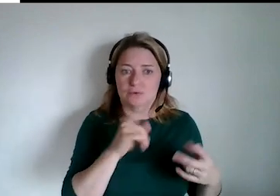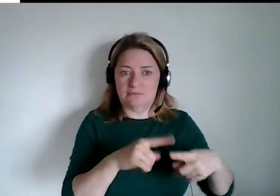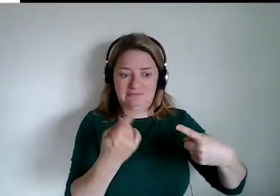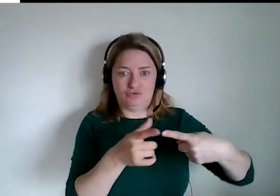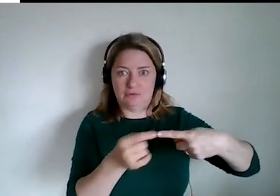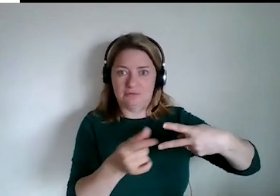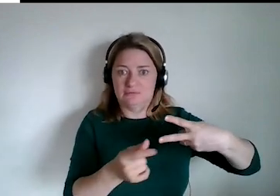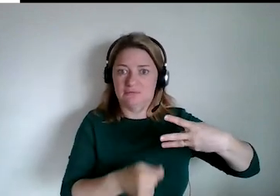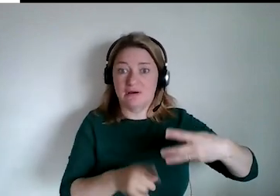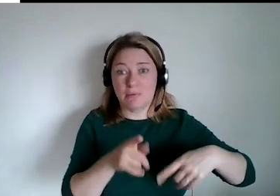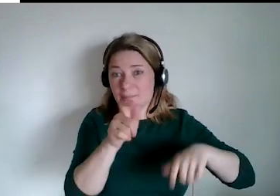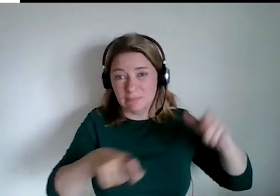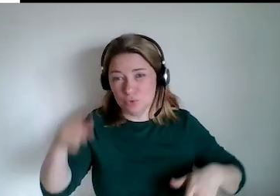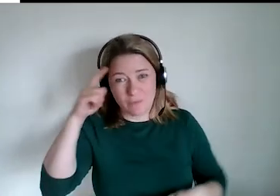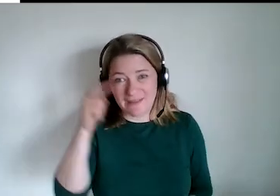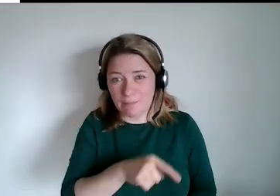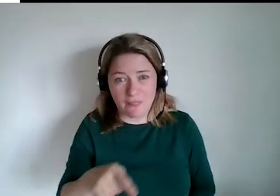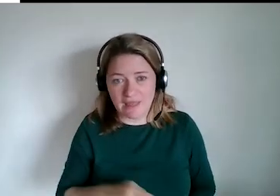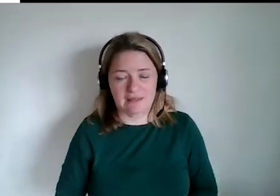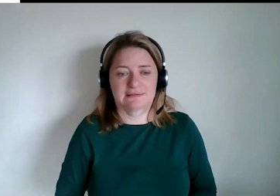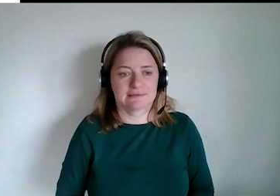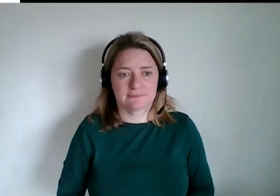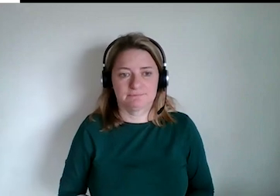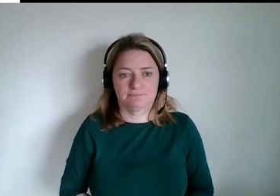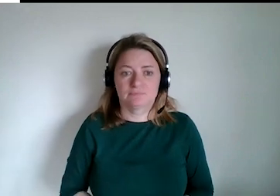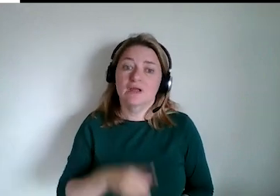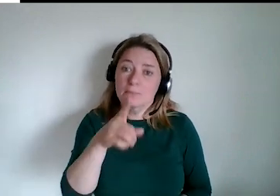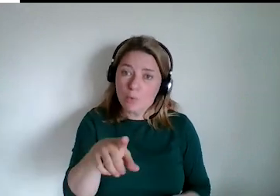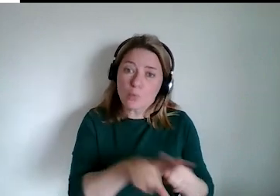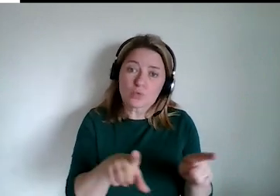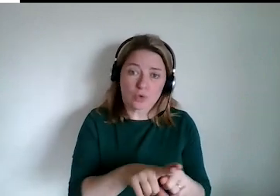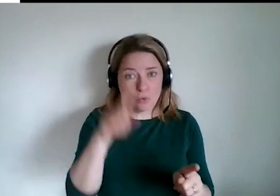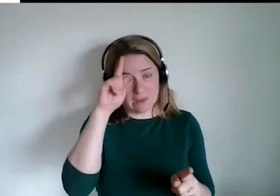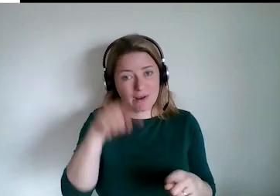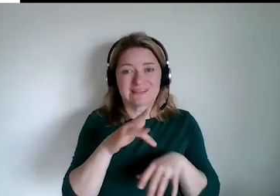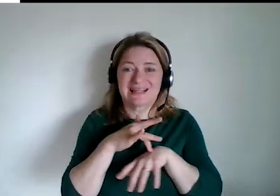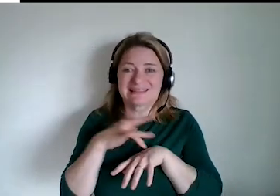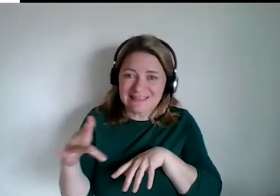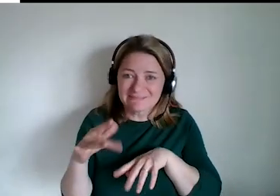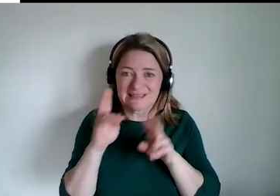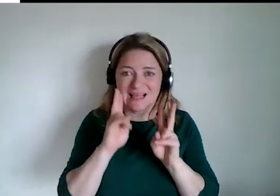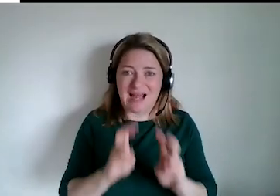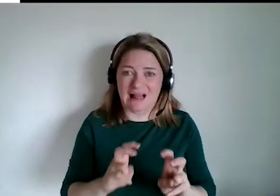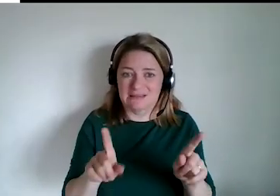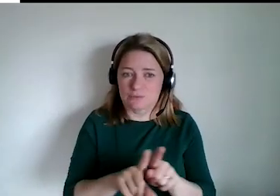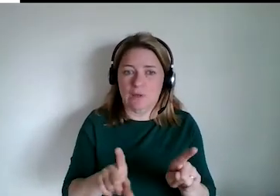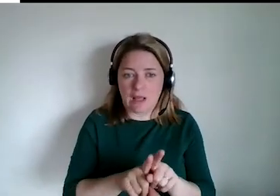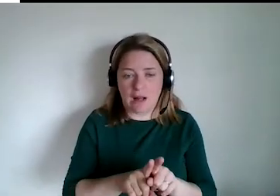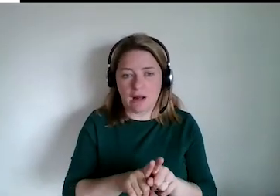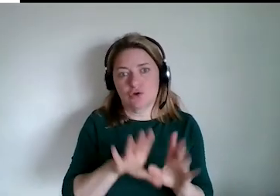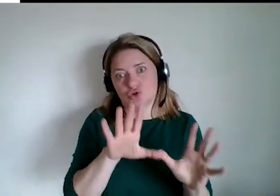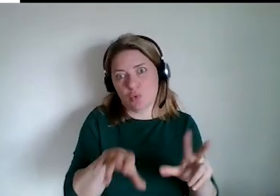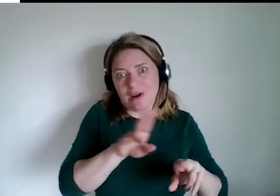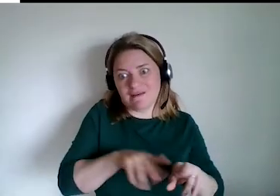always think about that either. And also do sensitivity analyses. So sensitivity analysis is just checking out